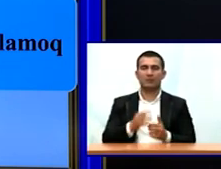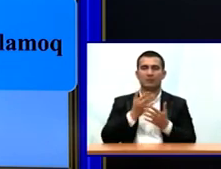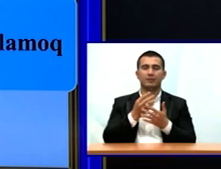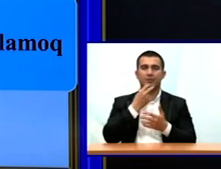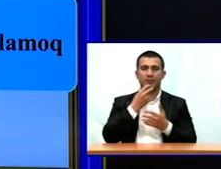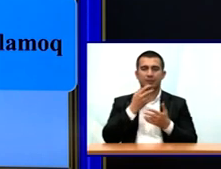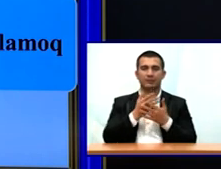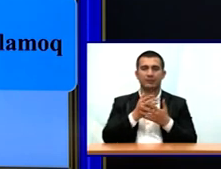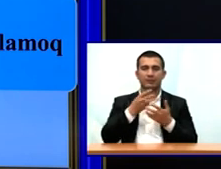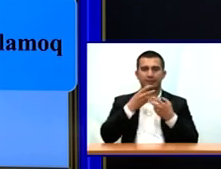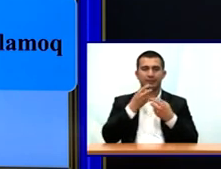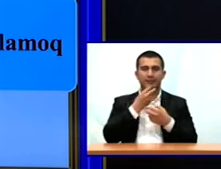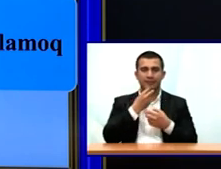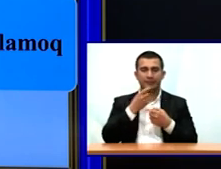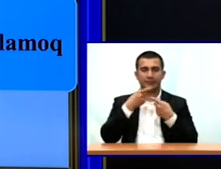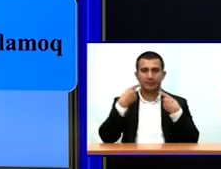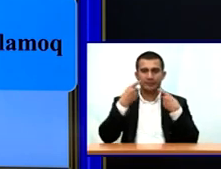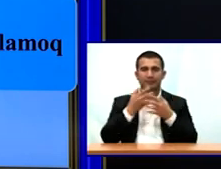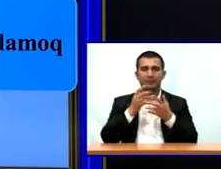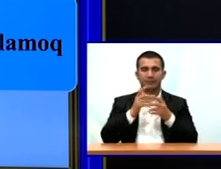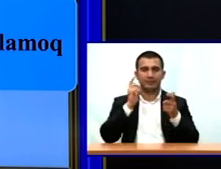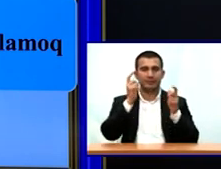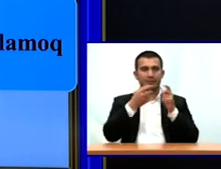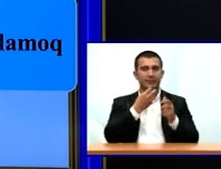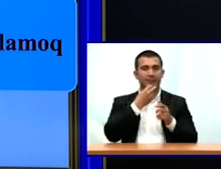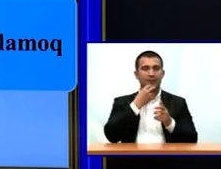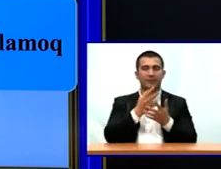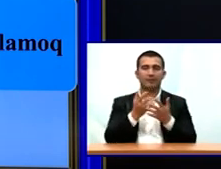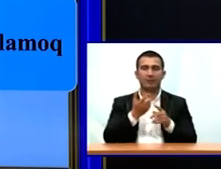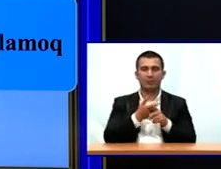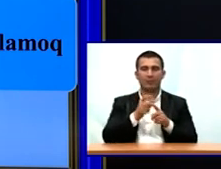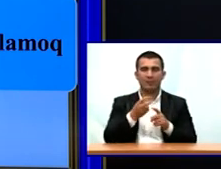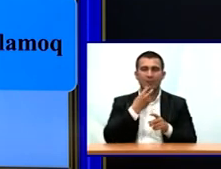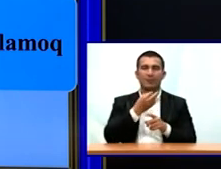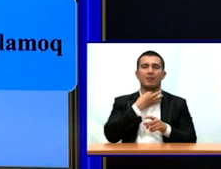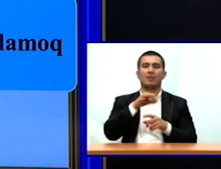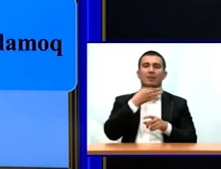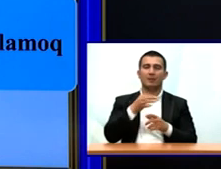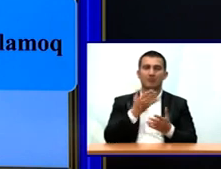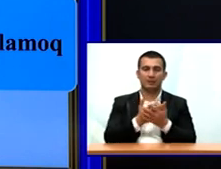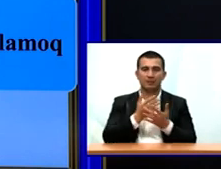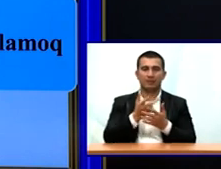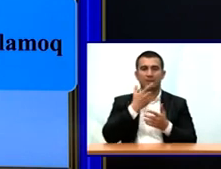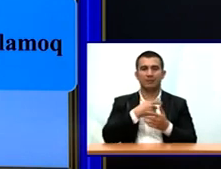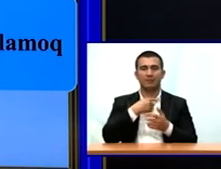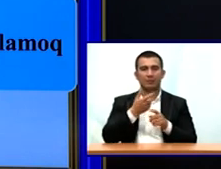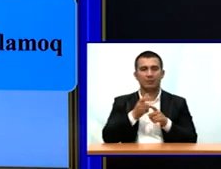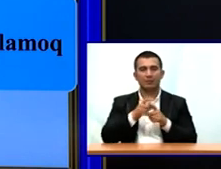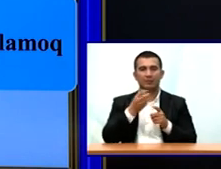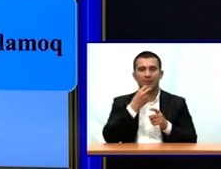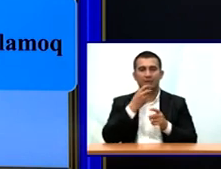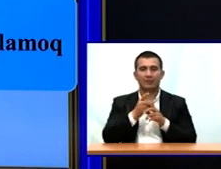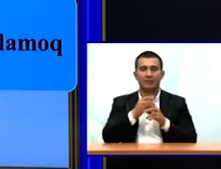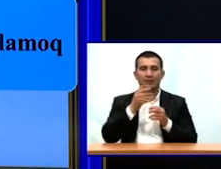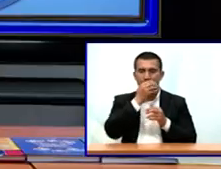Iljaymoq, jilmaymoq, tirjaymoq, qahqah urmoq, xanda otmoq,